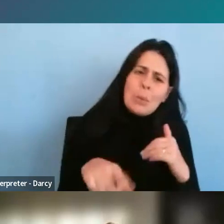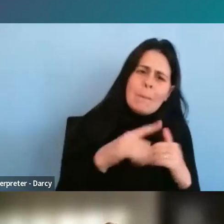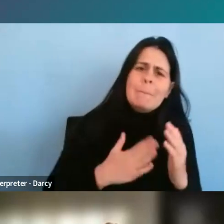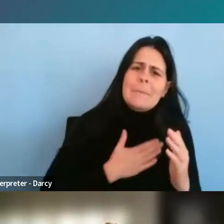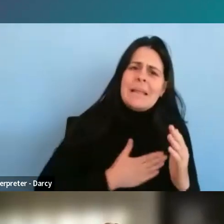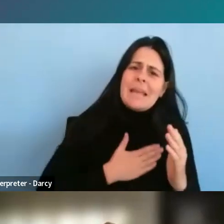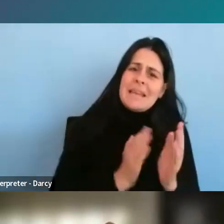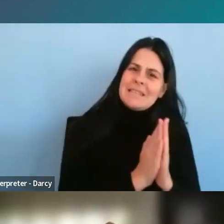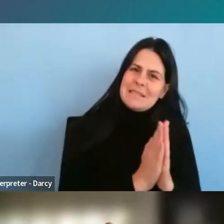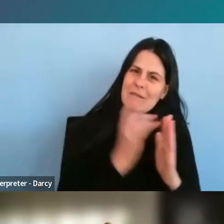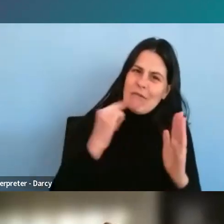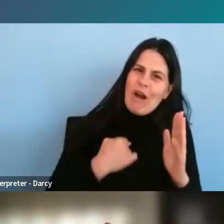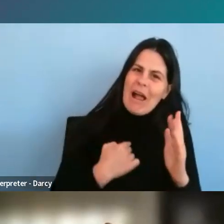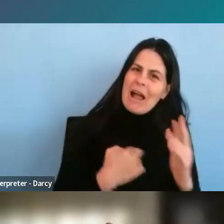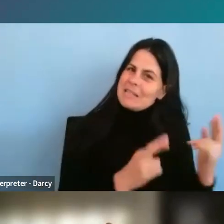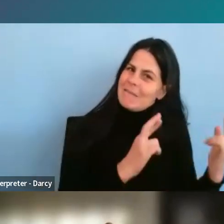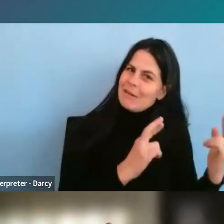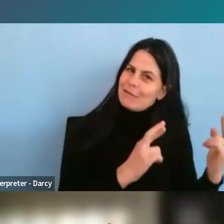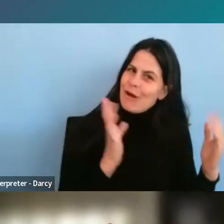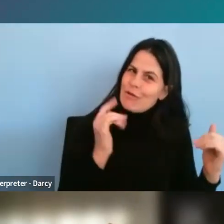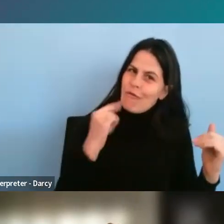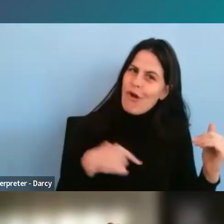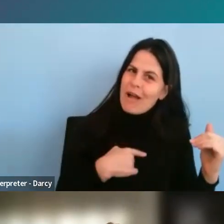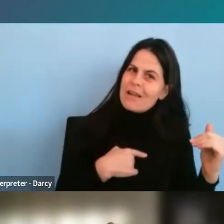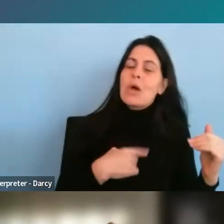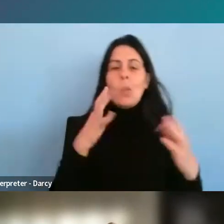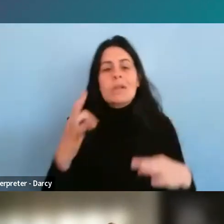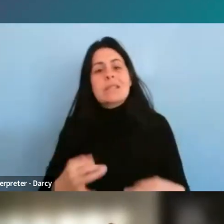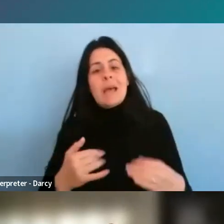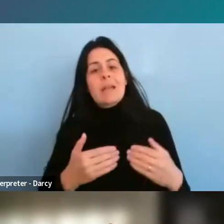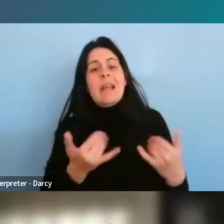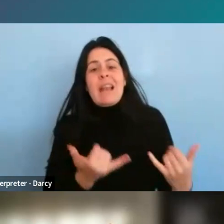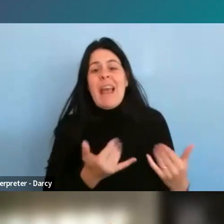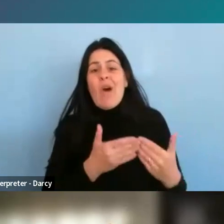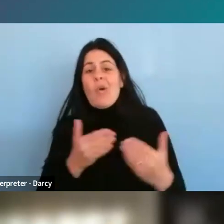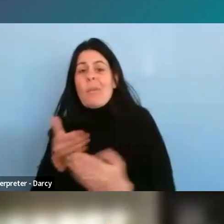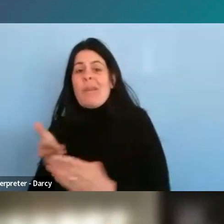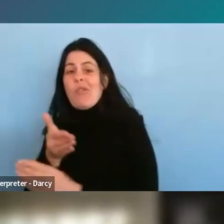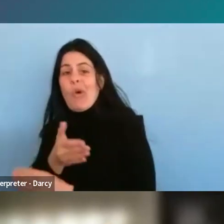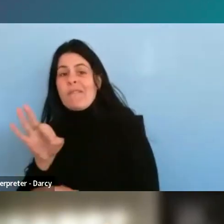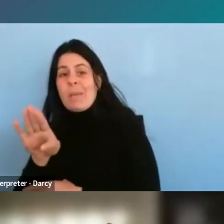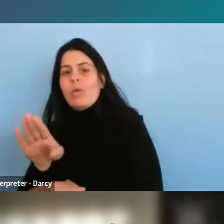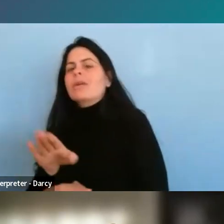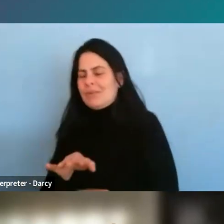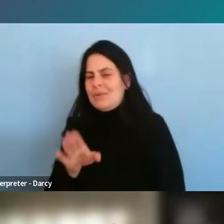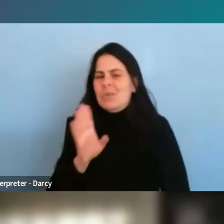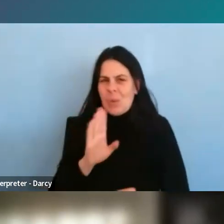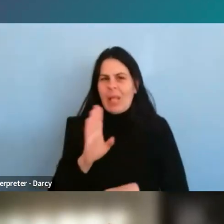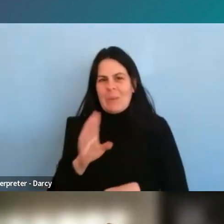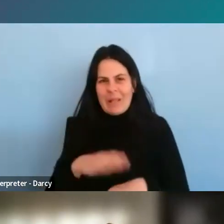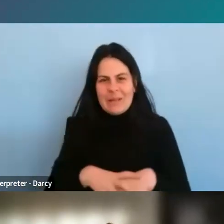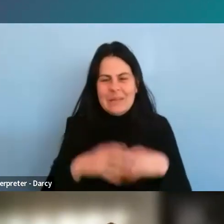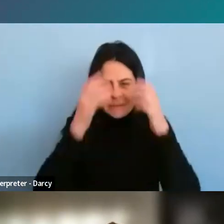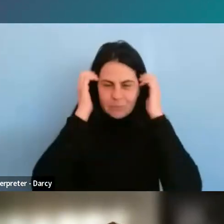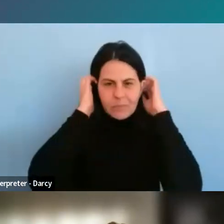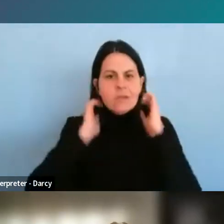and February. We will write a letter campaign. Jacquelyn, I want to go back over to you because you